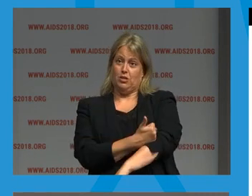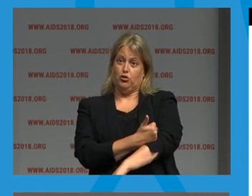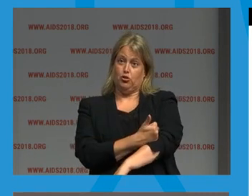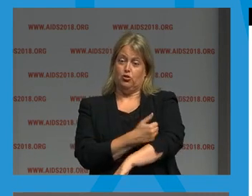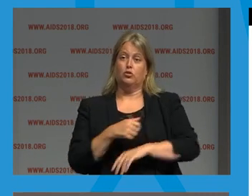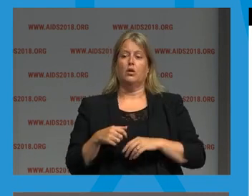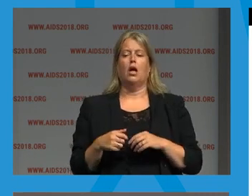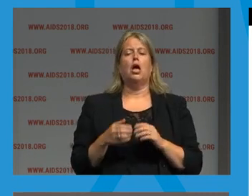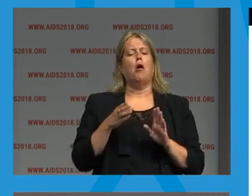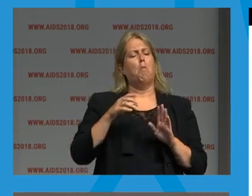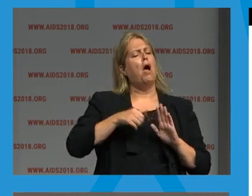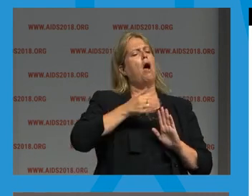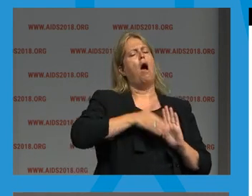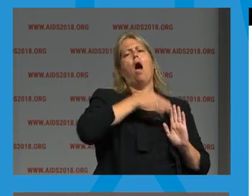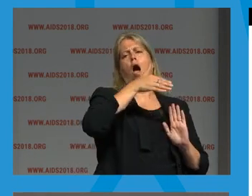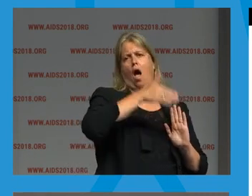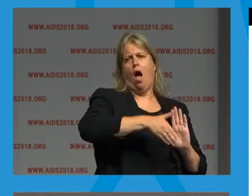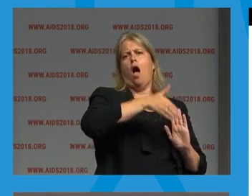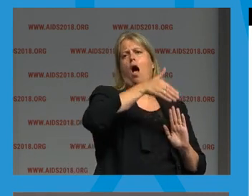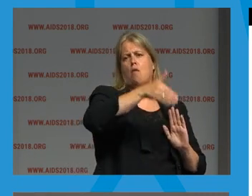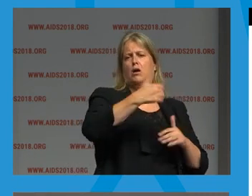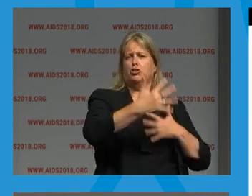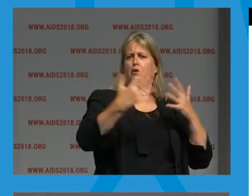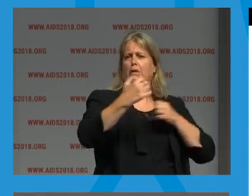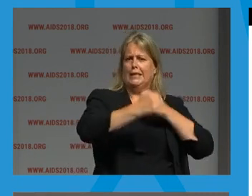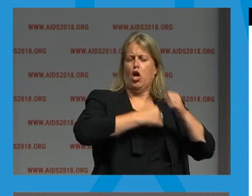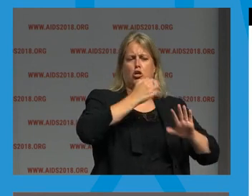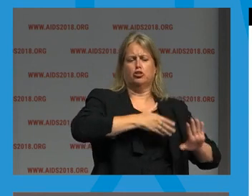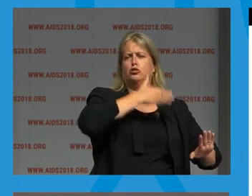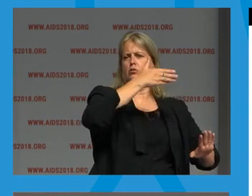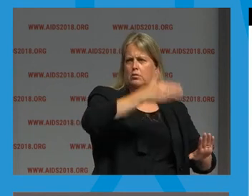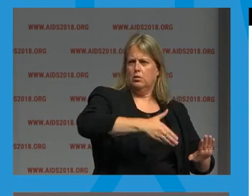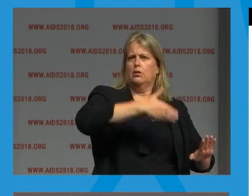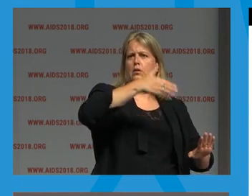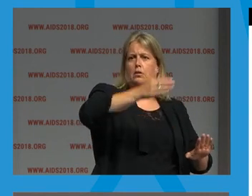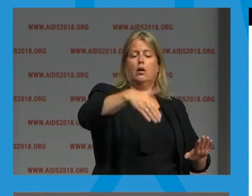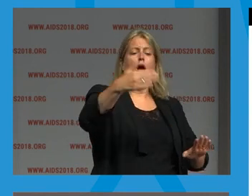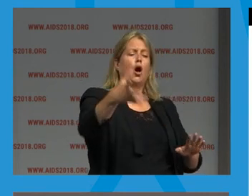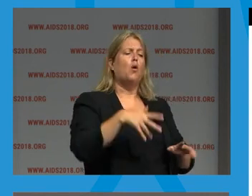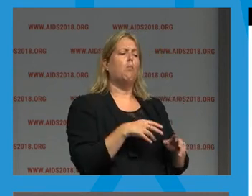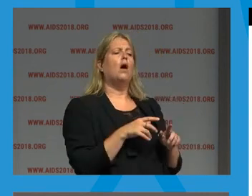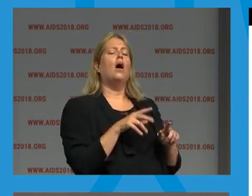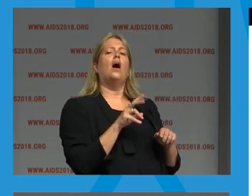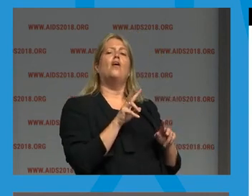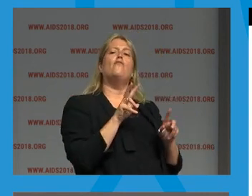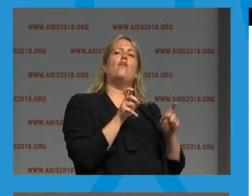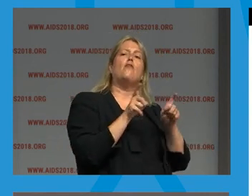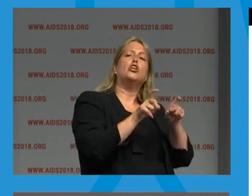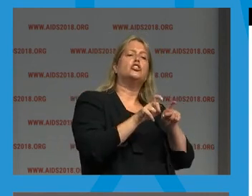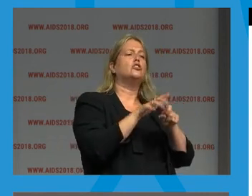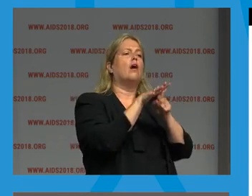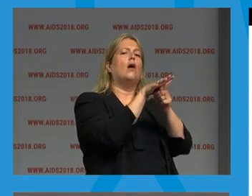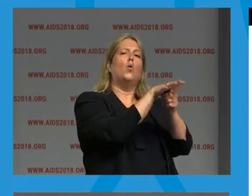given intermittently over several years that could control virus without ART.